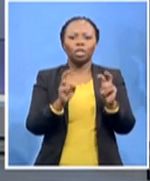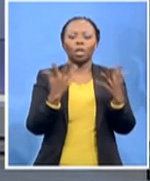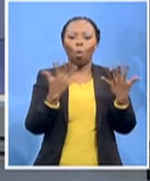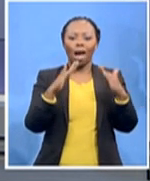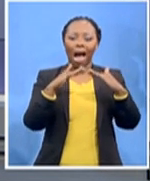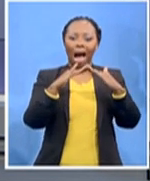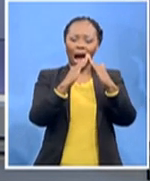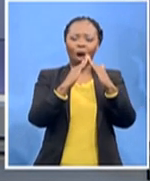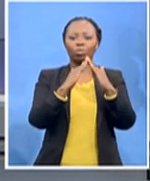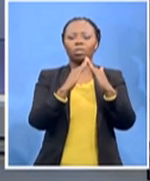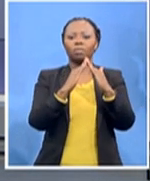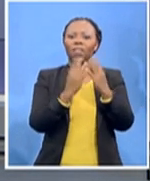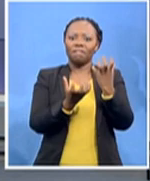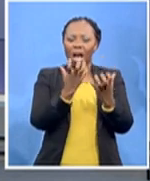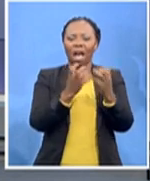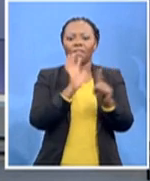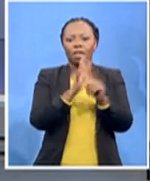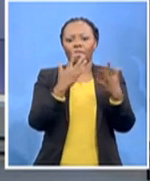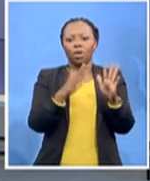Mlondi Radebe sent this report.